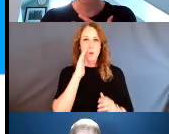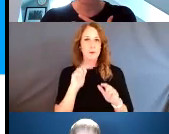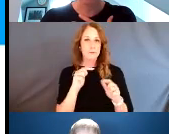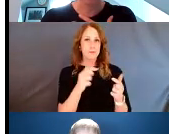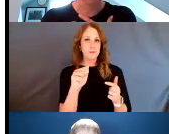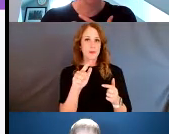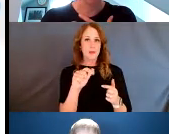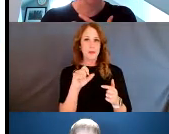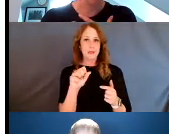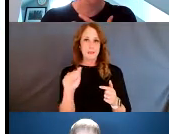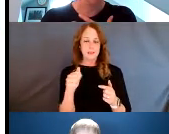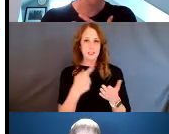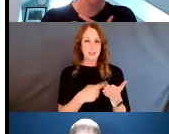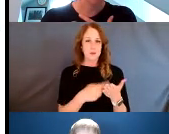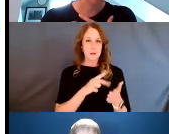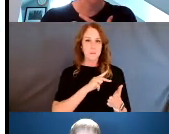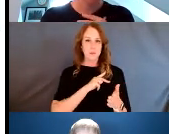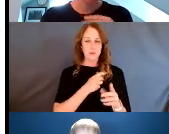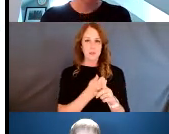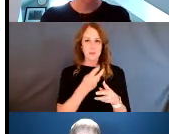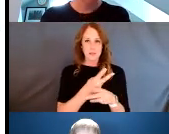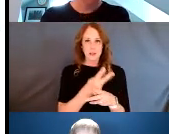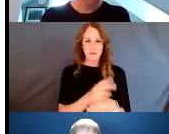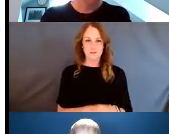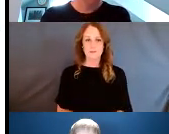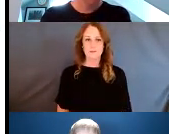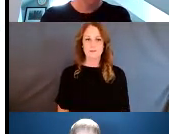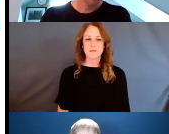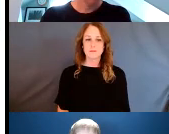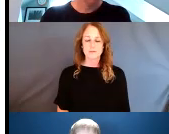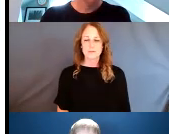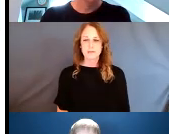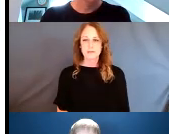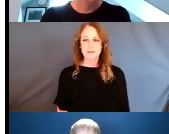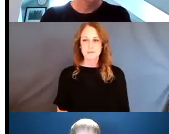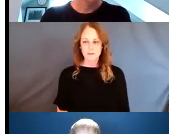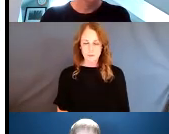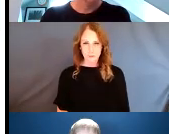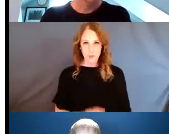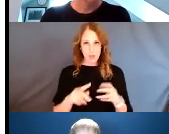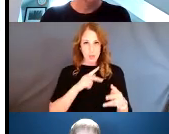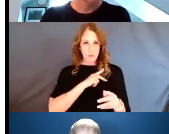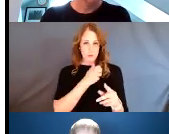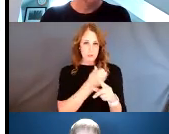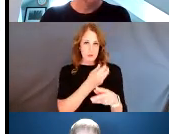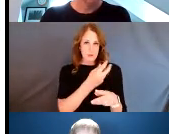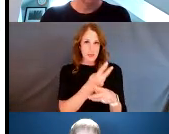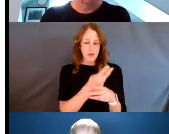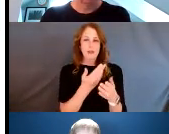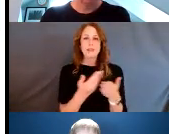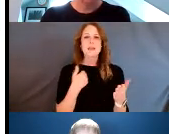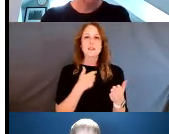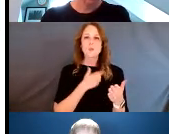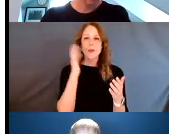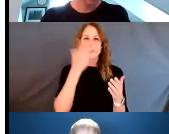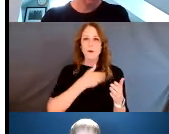to talk about personal self-care. Thanks. So personal self-care, these are some things that we often don't think about